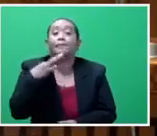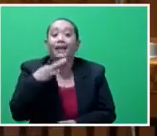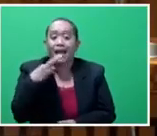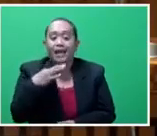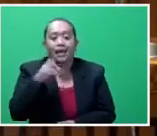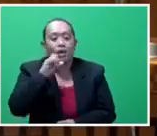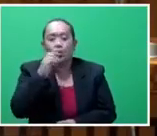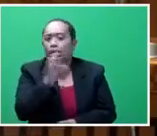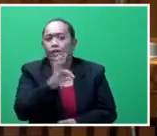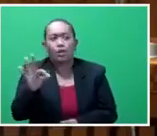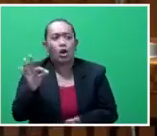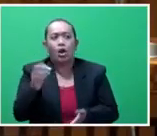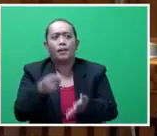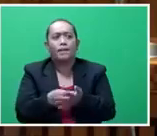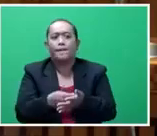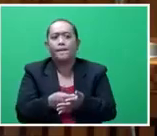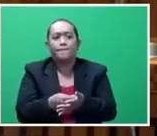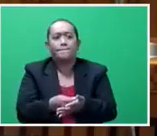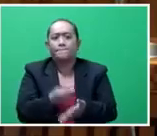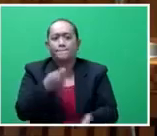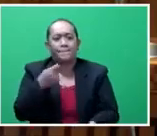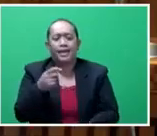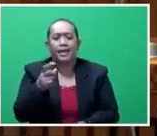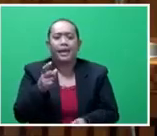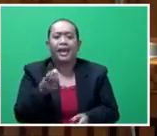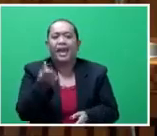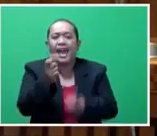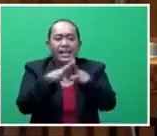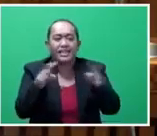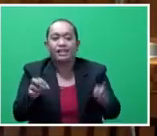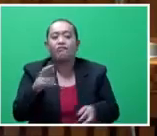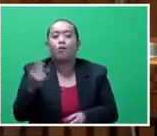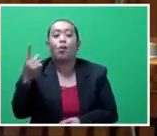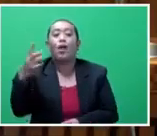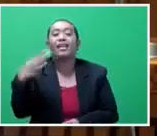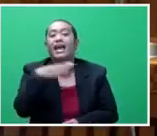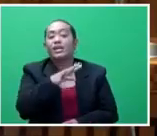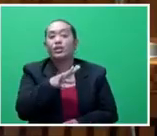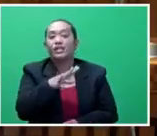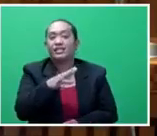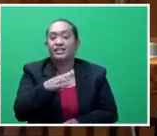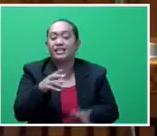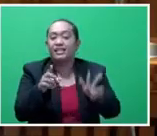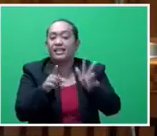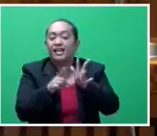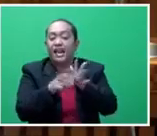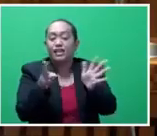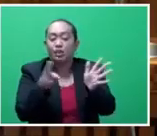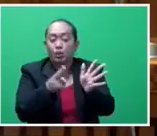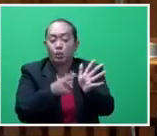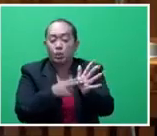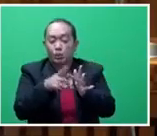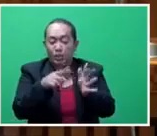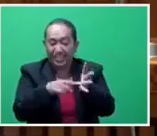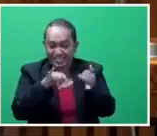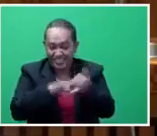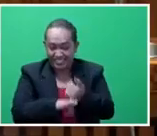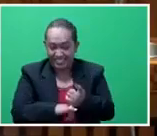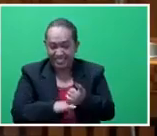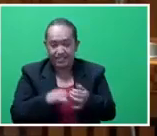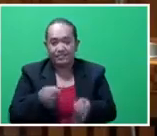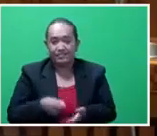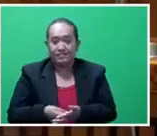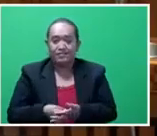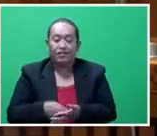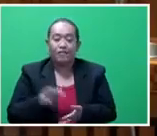anything for the 100 units of electricity until this ended. So in other words, they're only paying VAT.